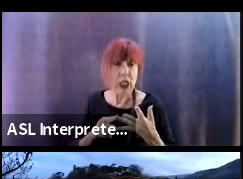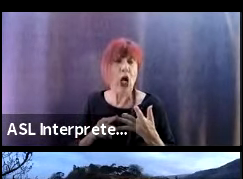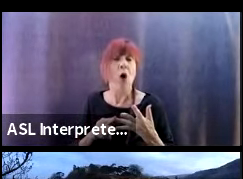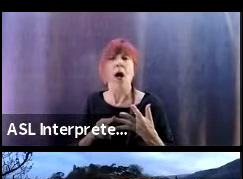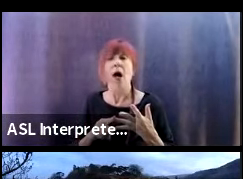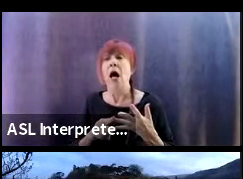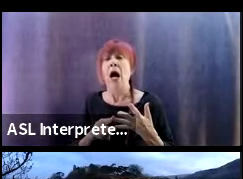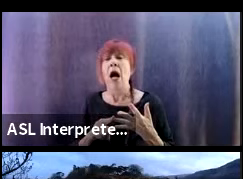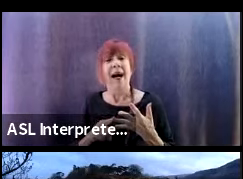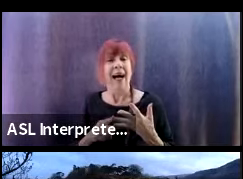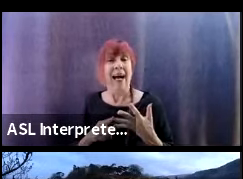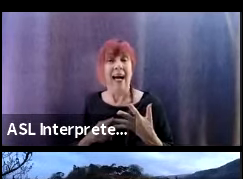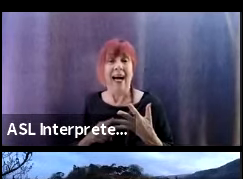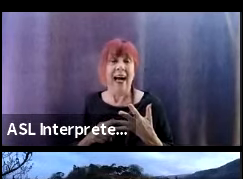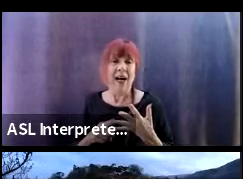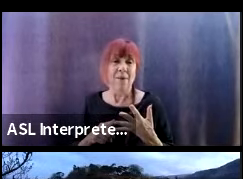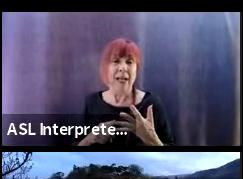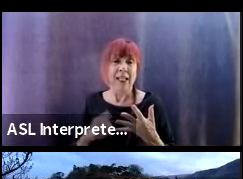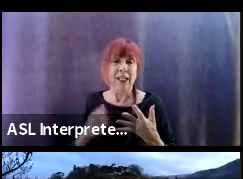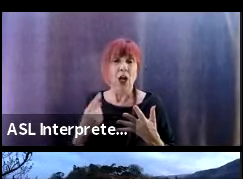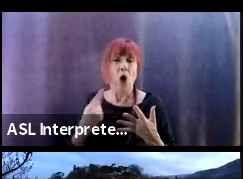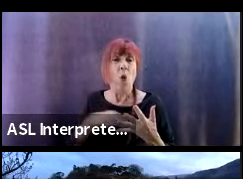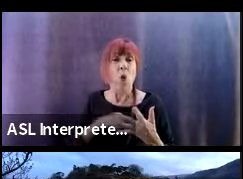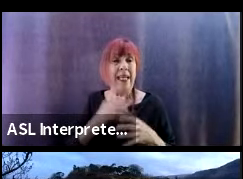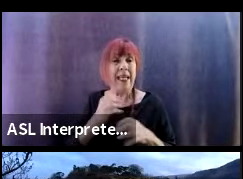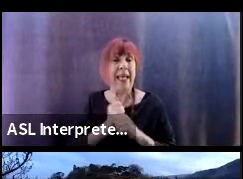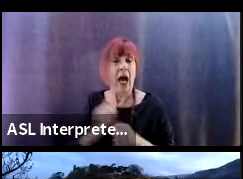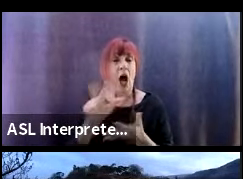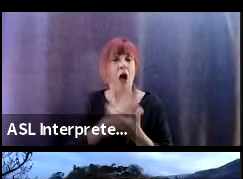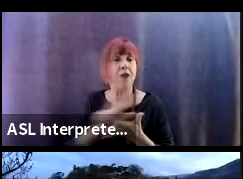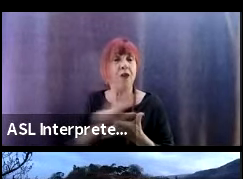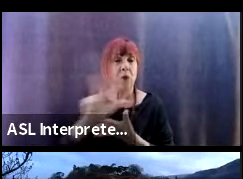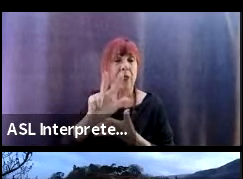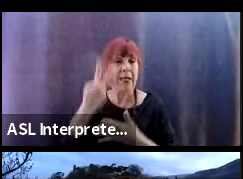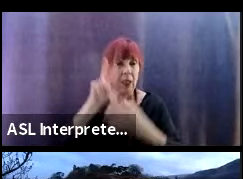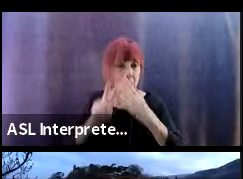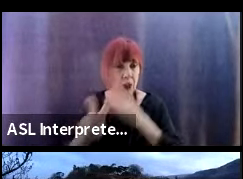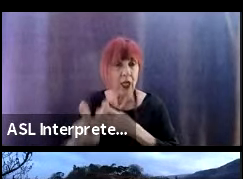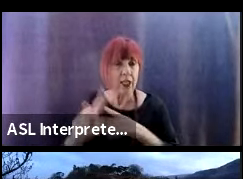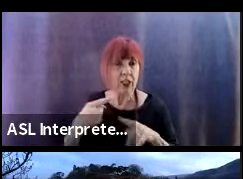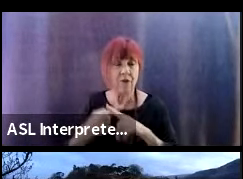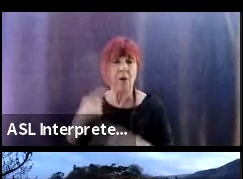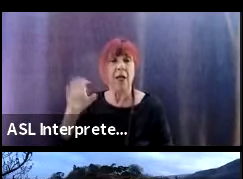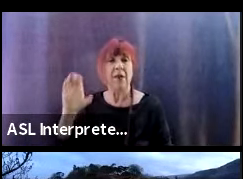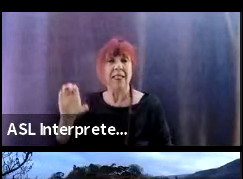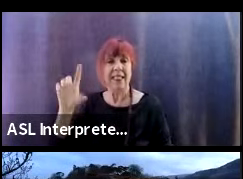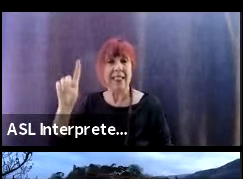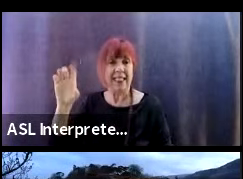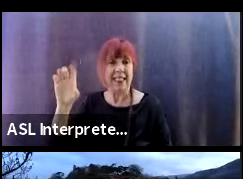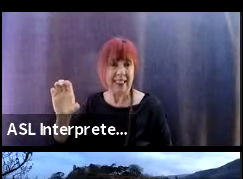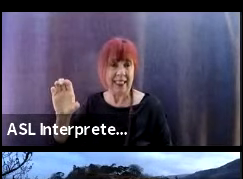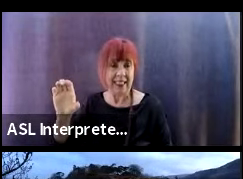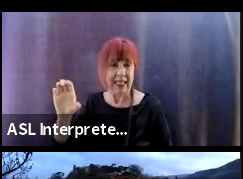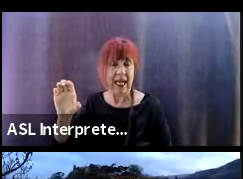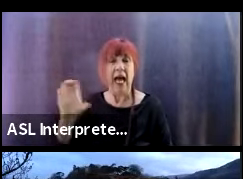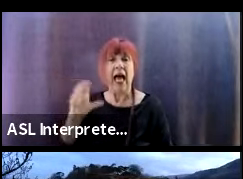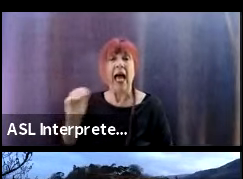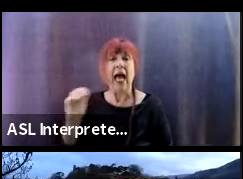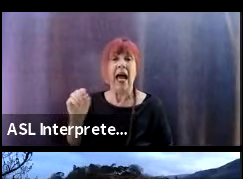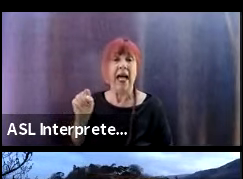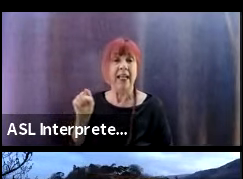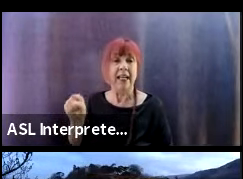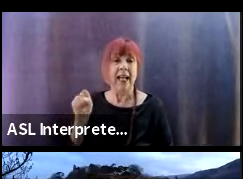have is that 3-week projection we get from the CDC. And I hate to tell you this, but it is entirely flat. There's not a single